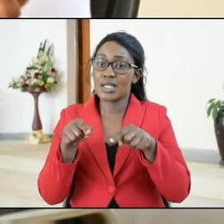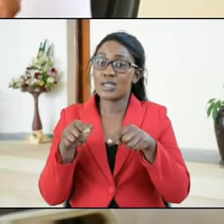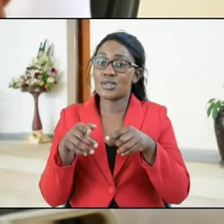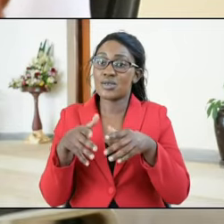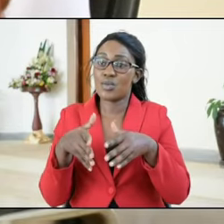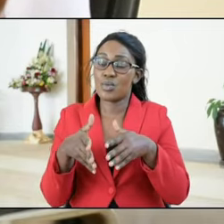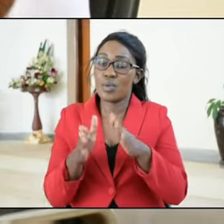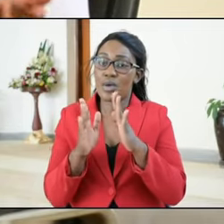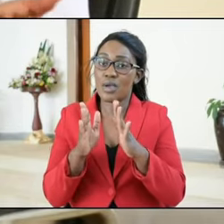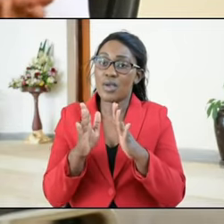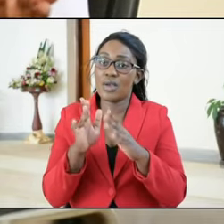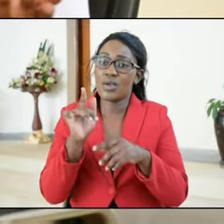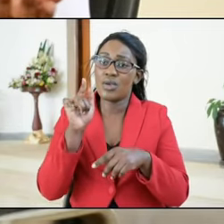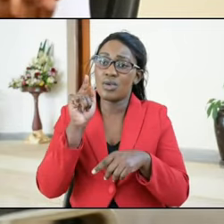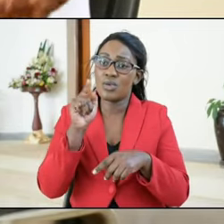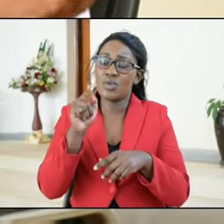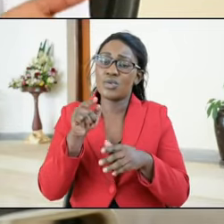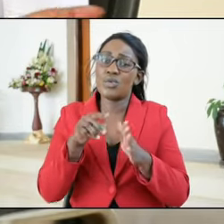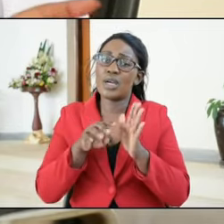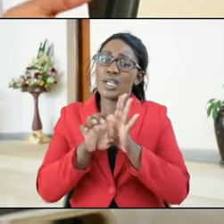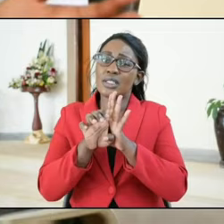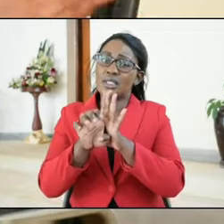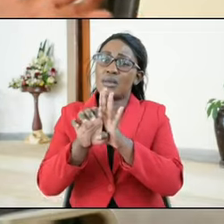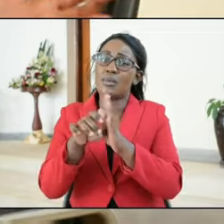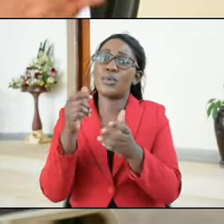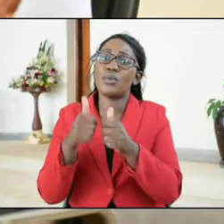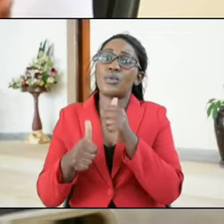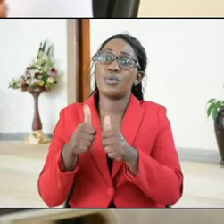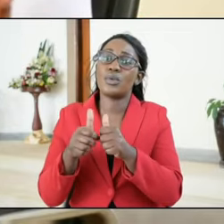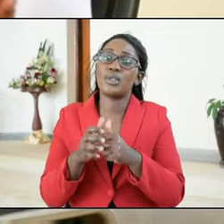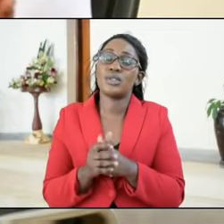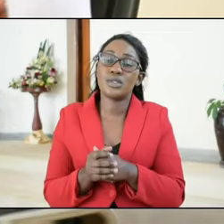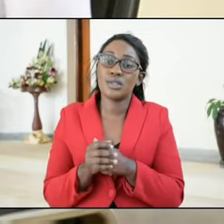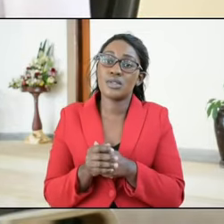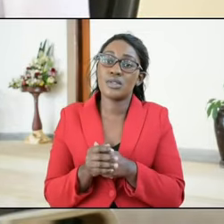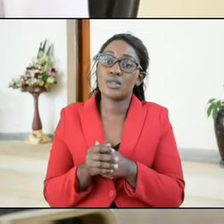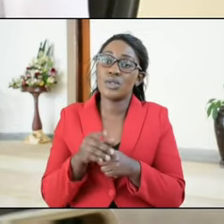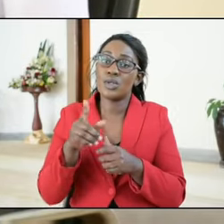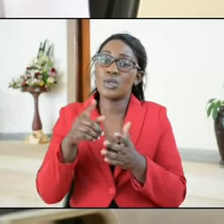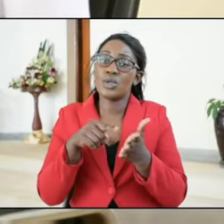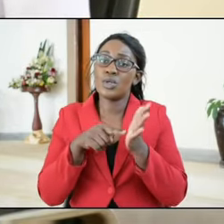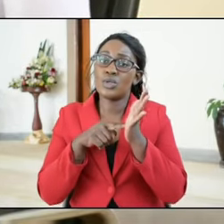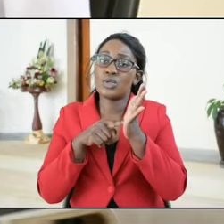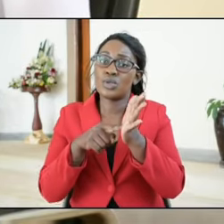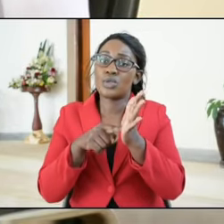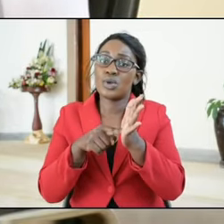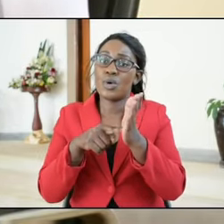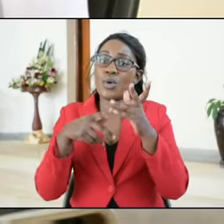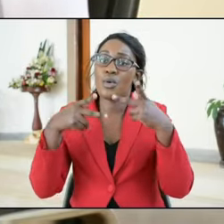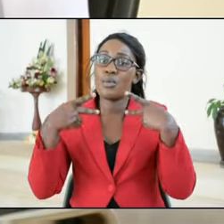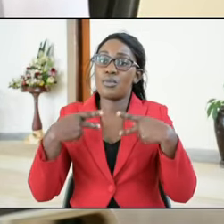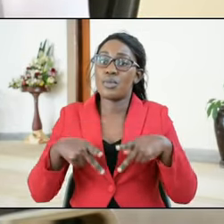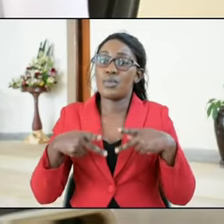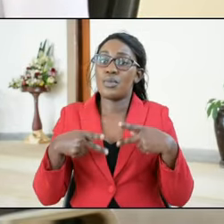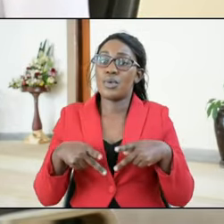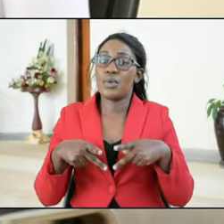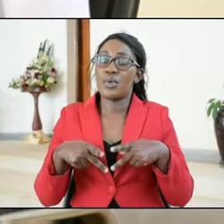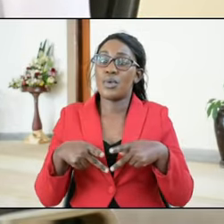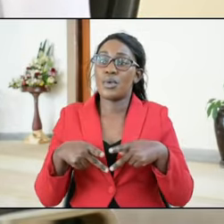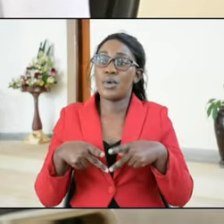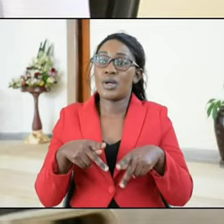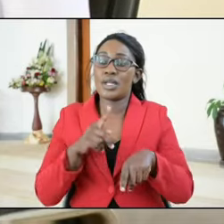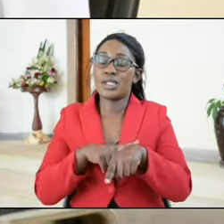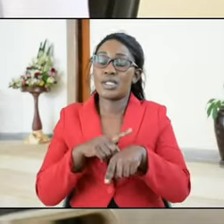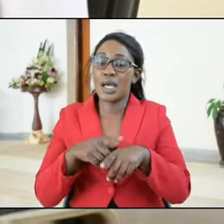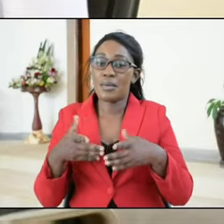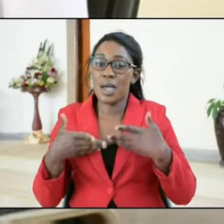it actually be showing other things that are not God-related? So it is important that even as we are exposed to